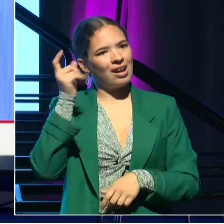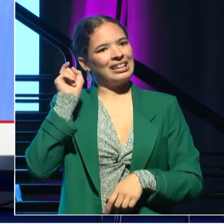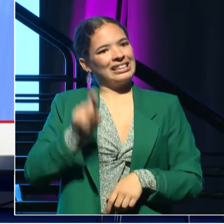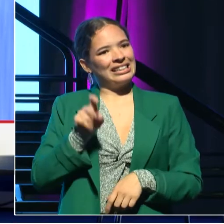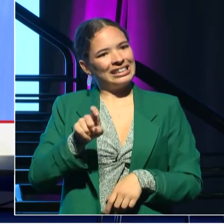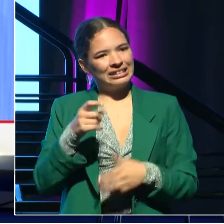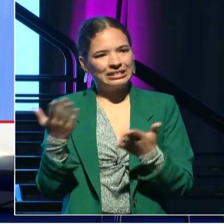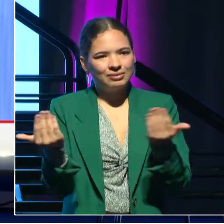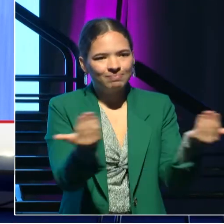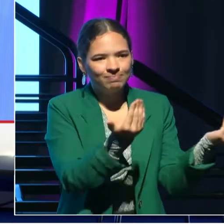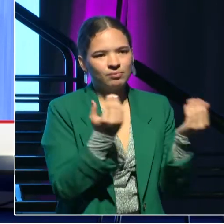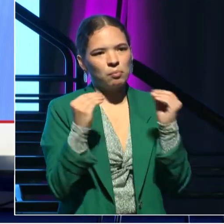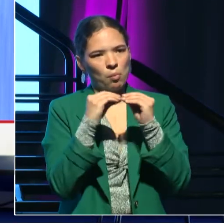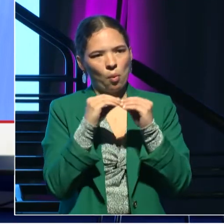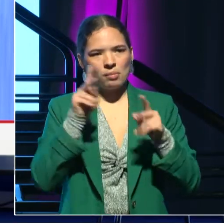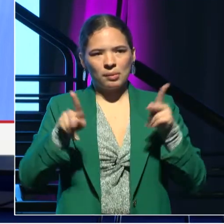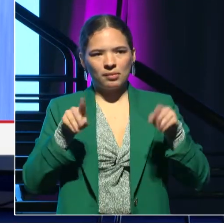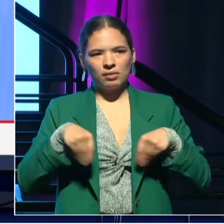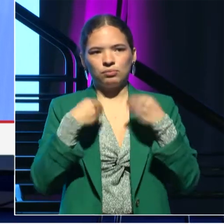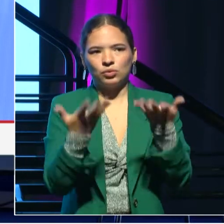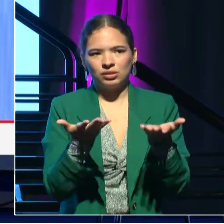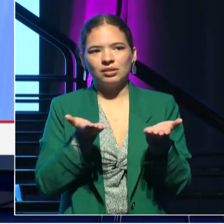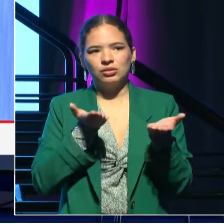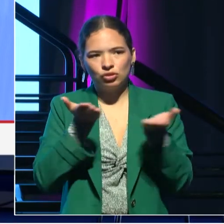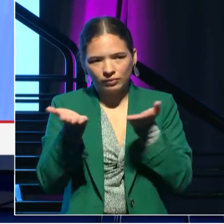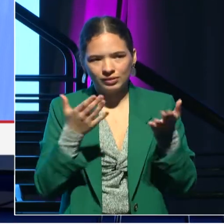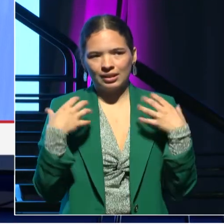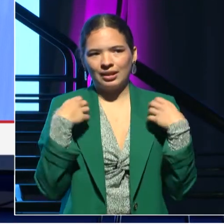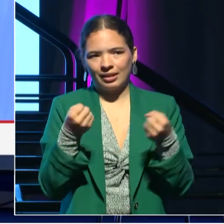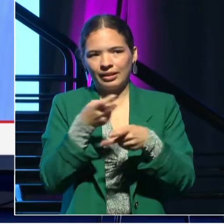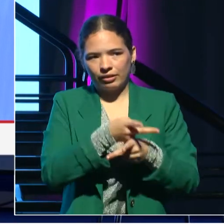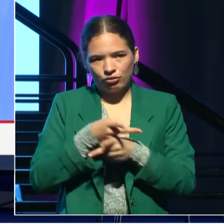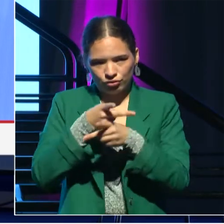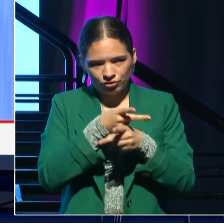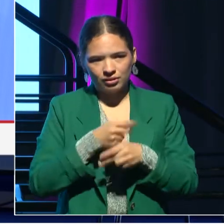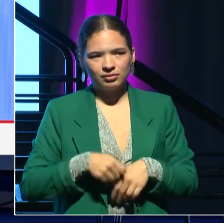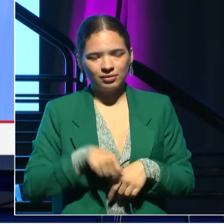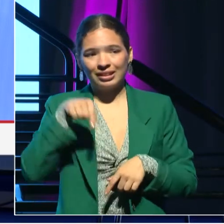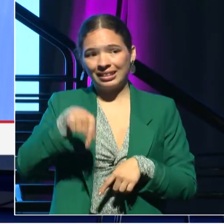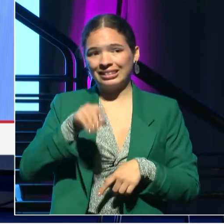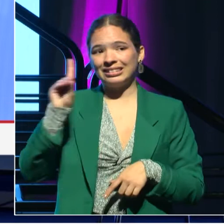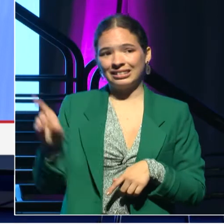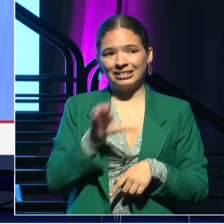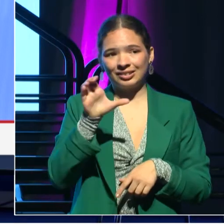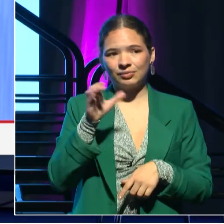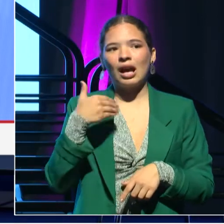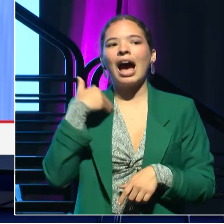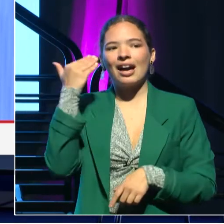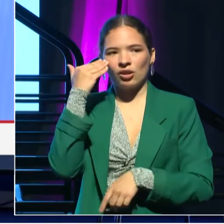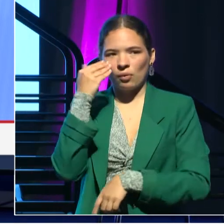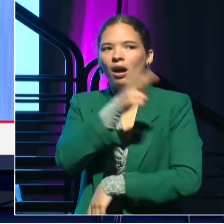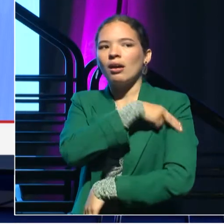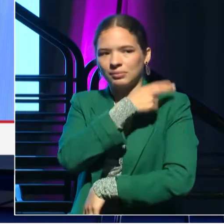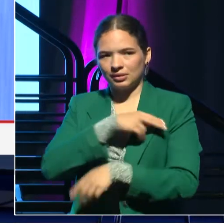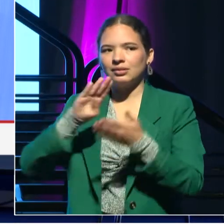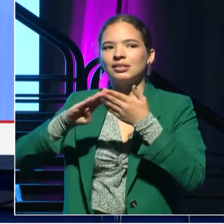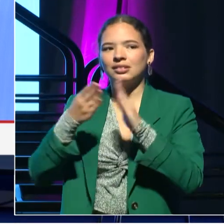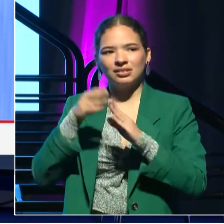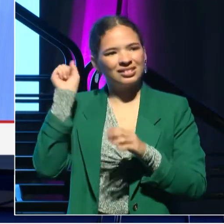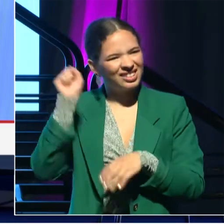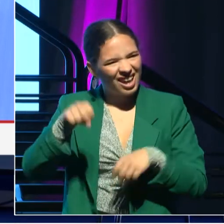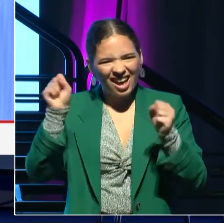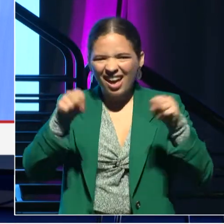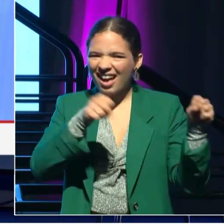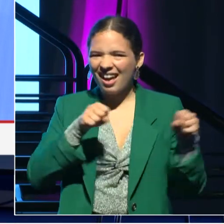in Washington, D.C. I know this is music to the ears of all the people in the hospital community, because they're spending every day,